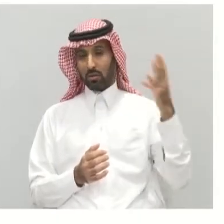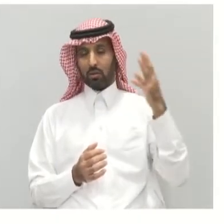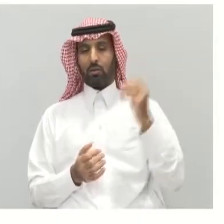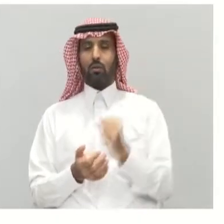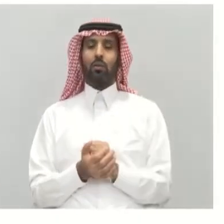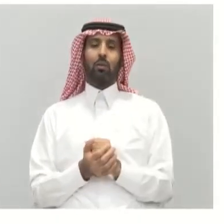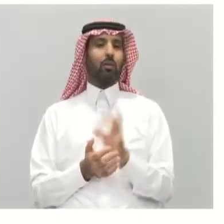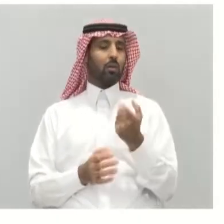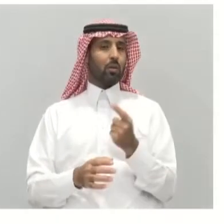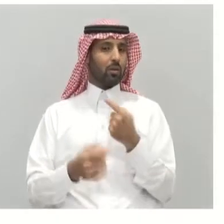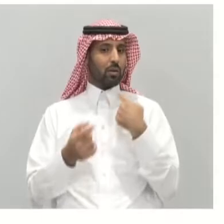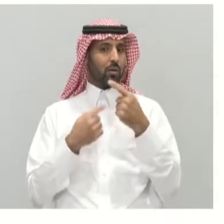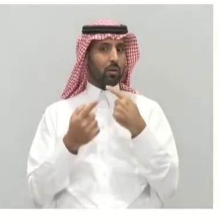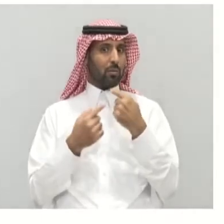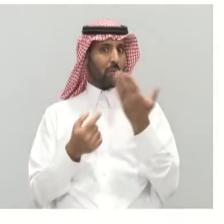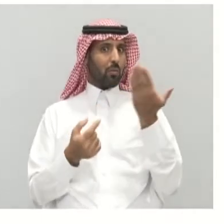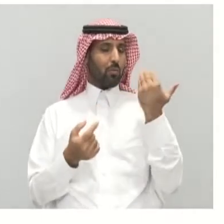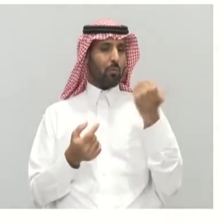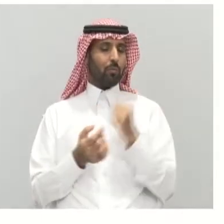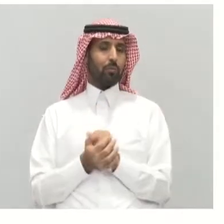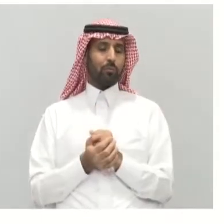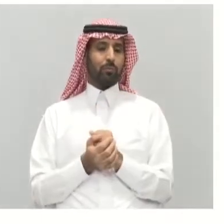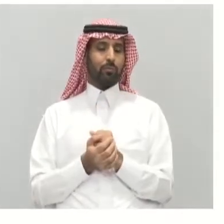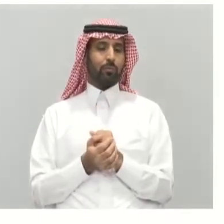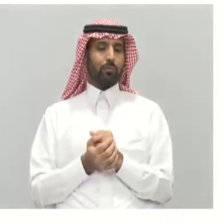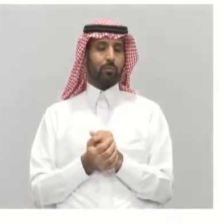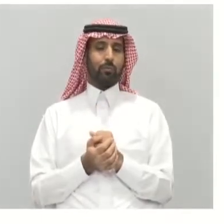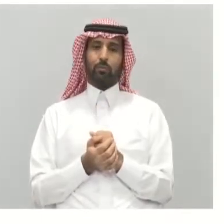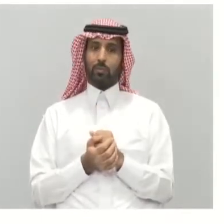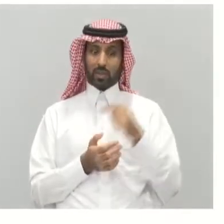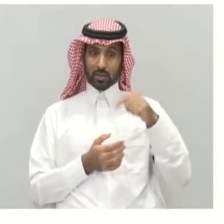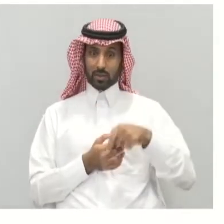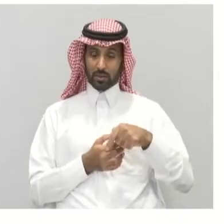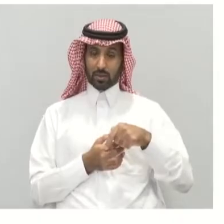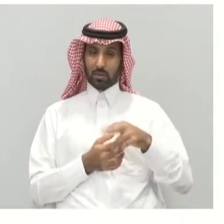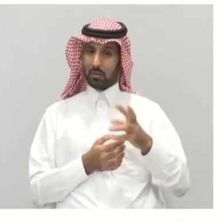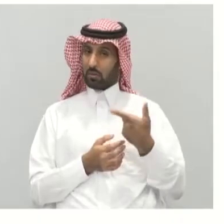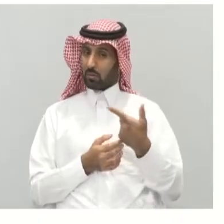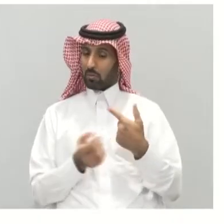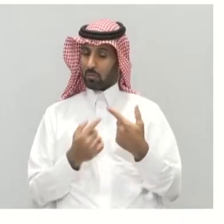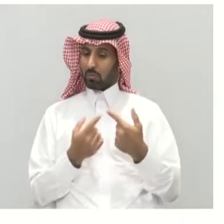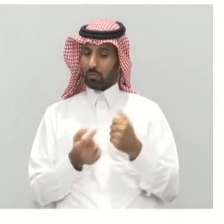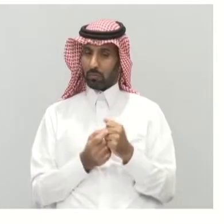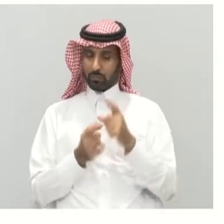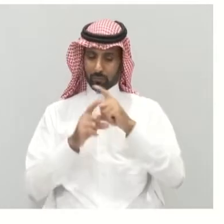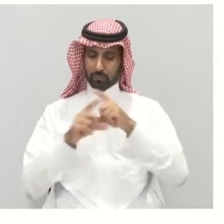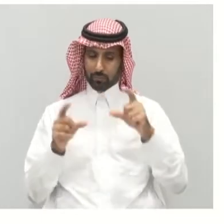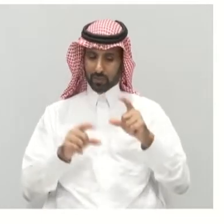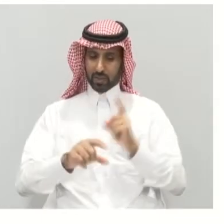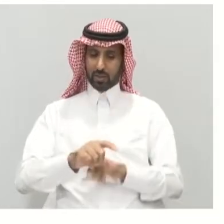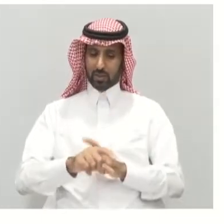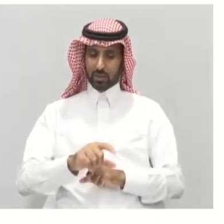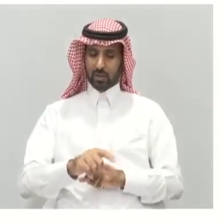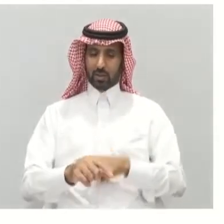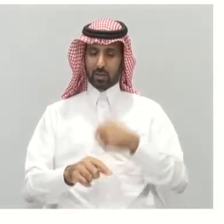We're talking about what? Past. Future, present. I have here times at